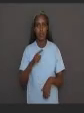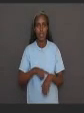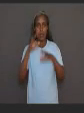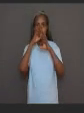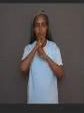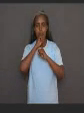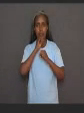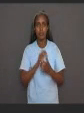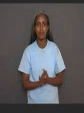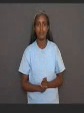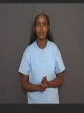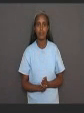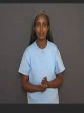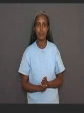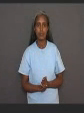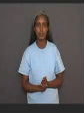Time's up.